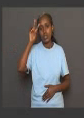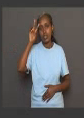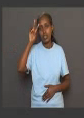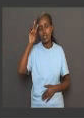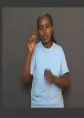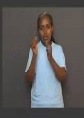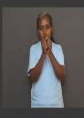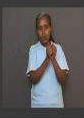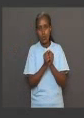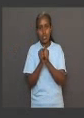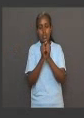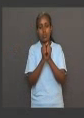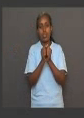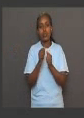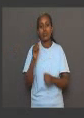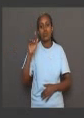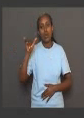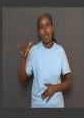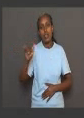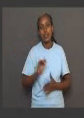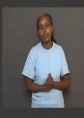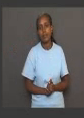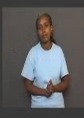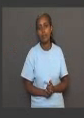squared with respect to y.